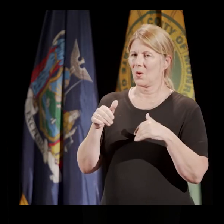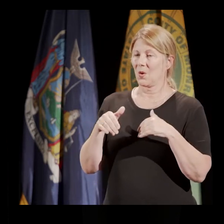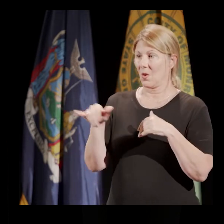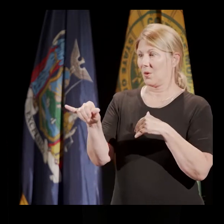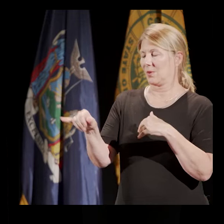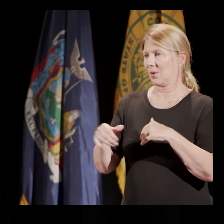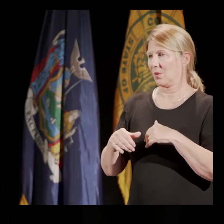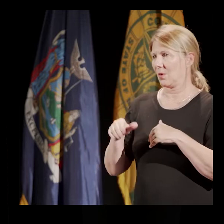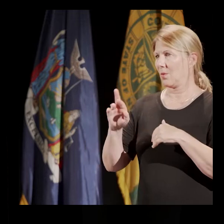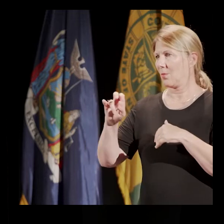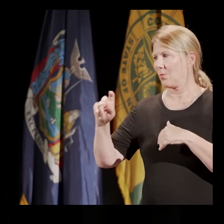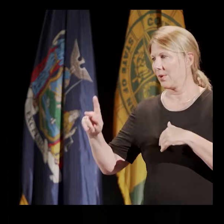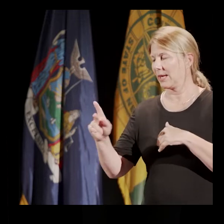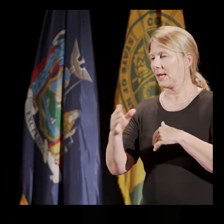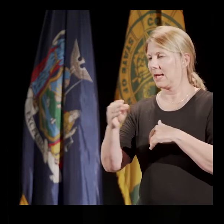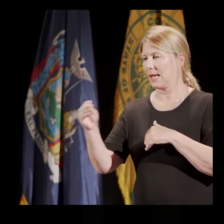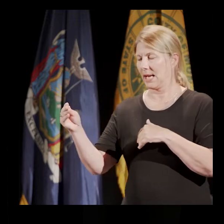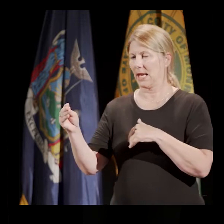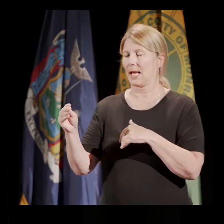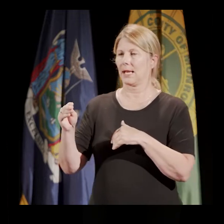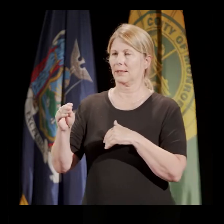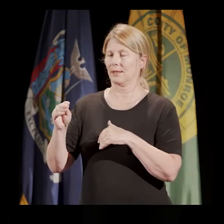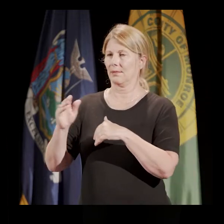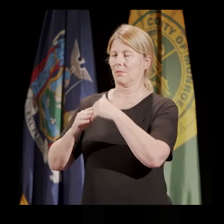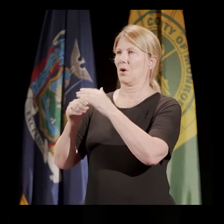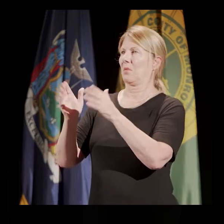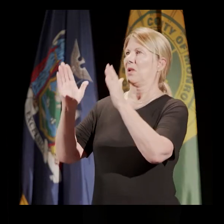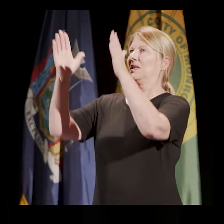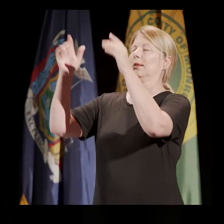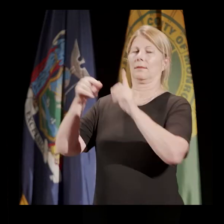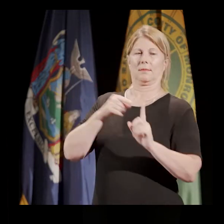that greenery must be in every quadrant of our city. Our